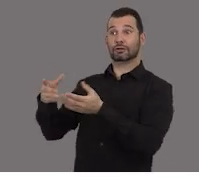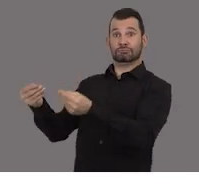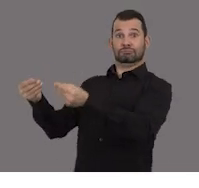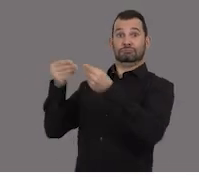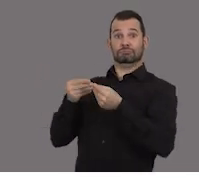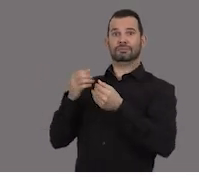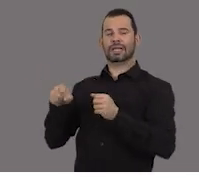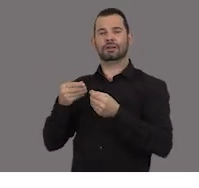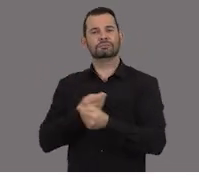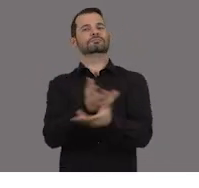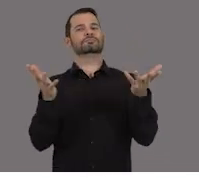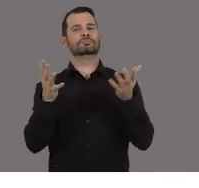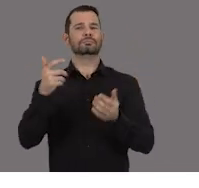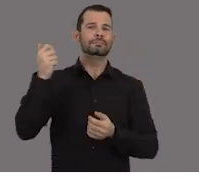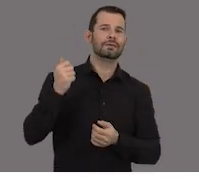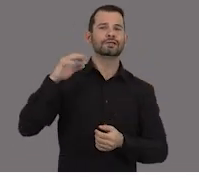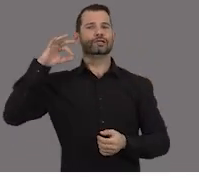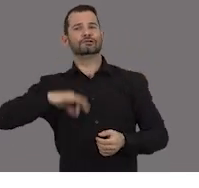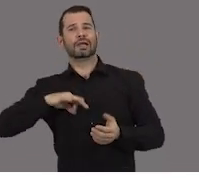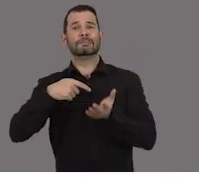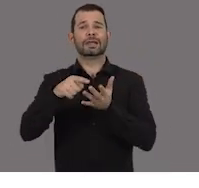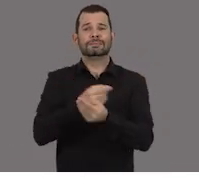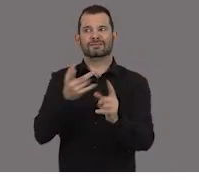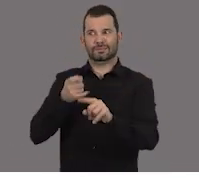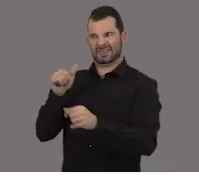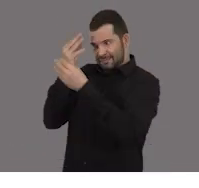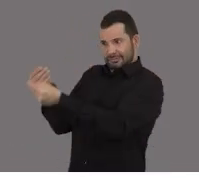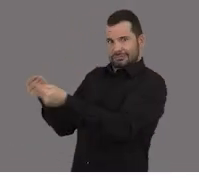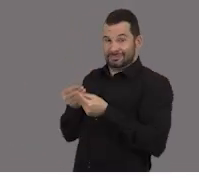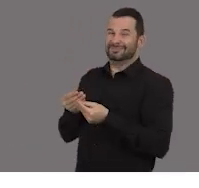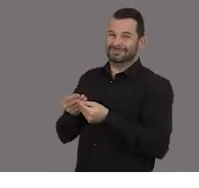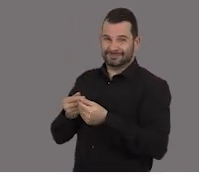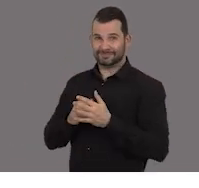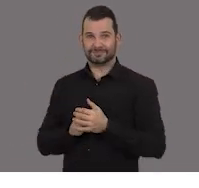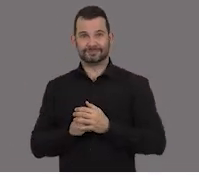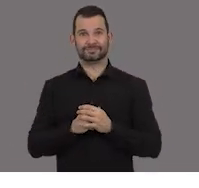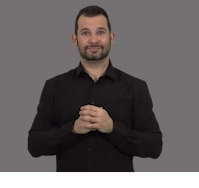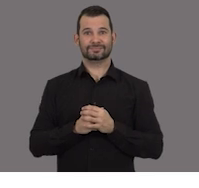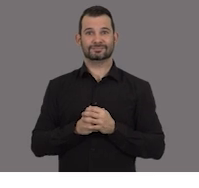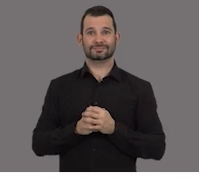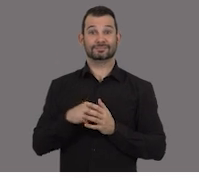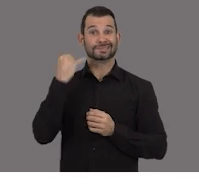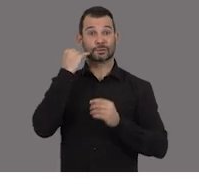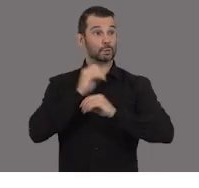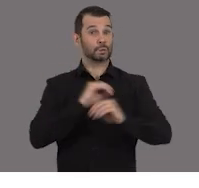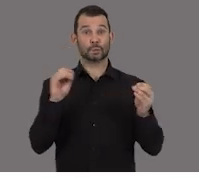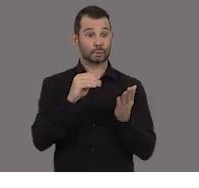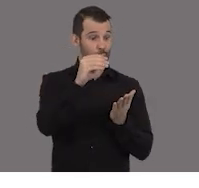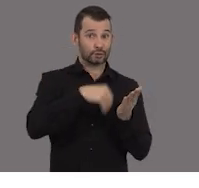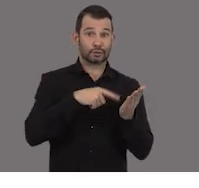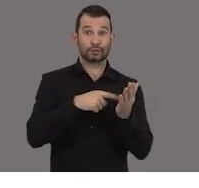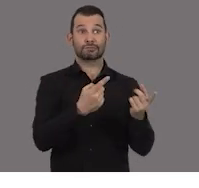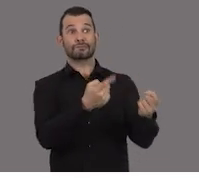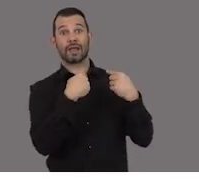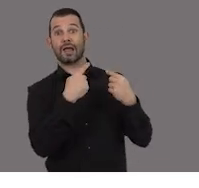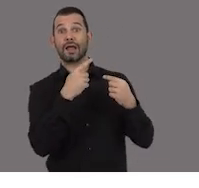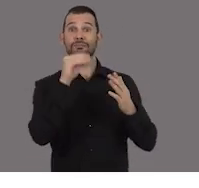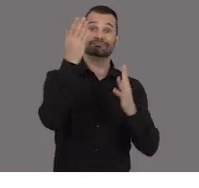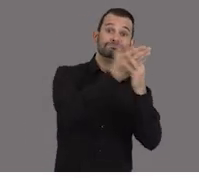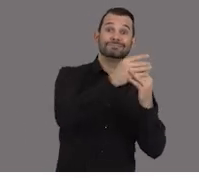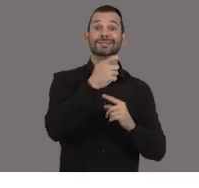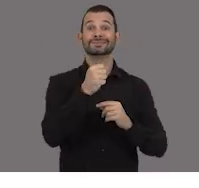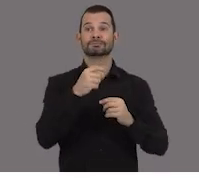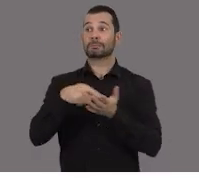relies on the information taxpayers provide to issue benefit and credit payments. If no return is filed,